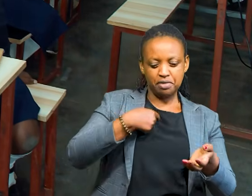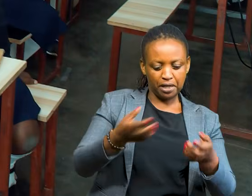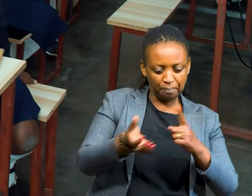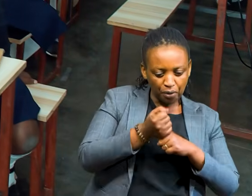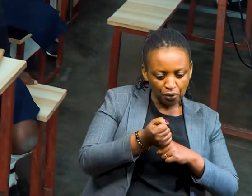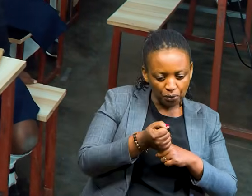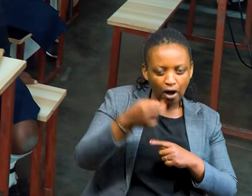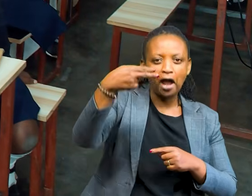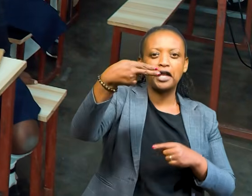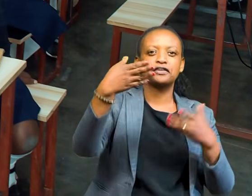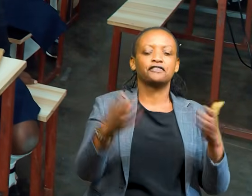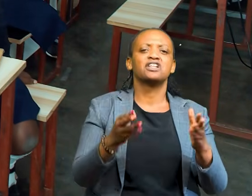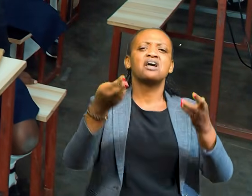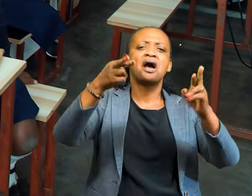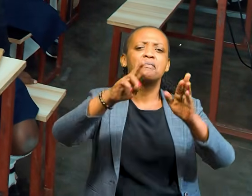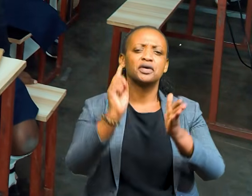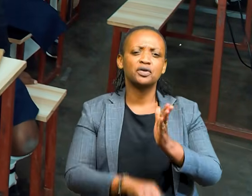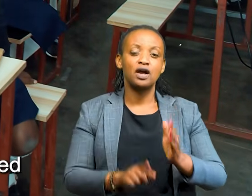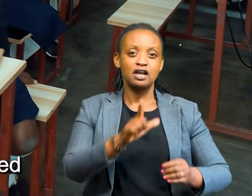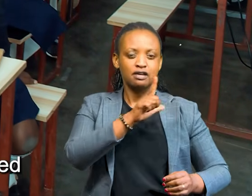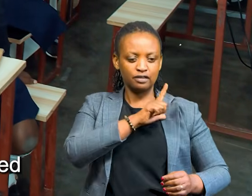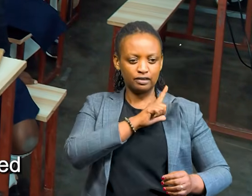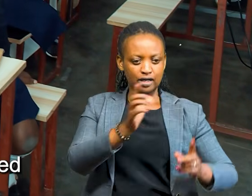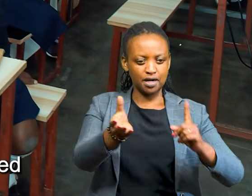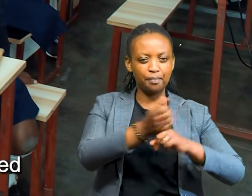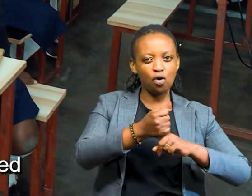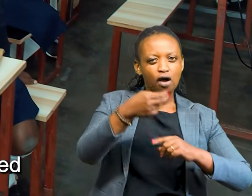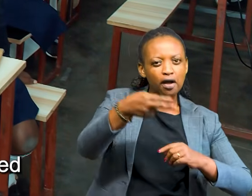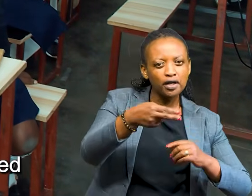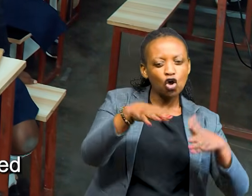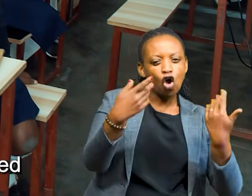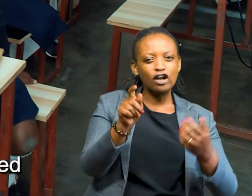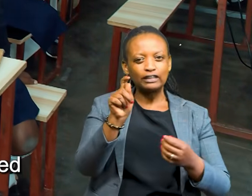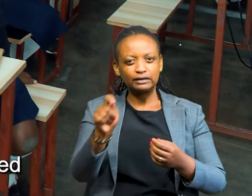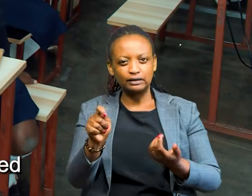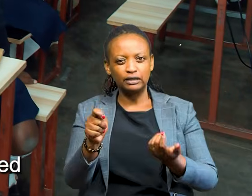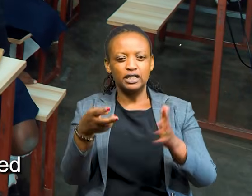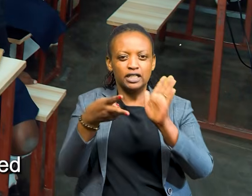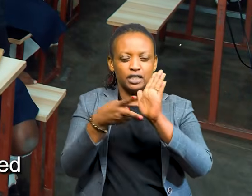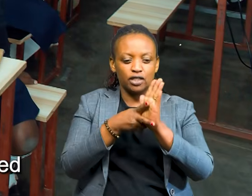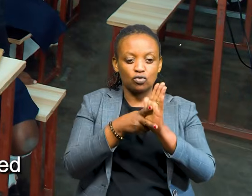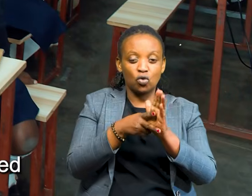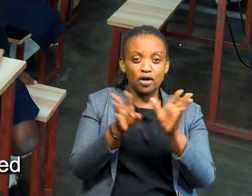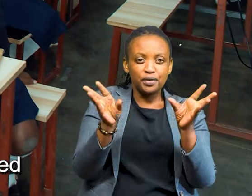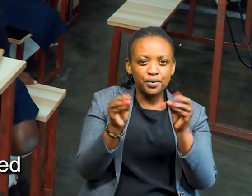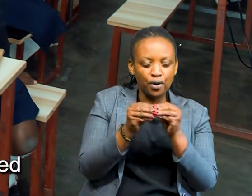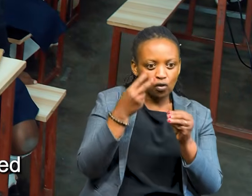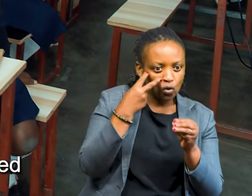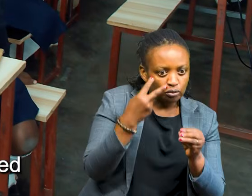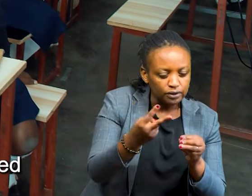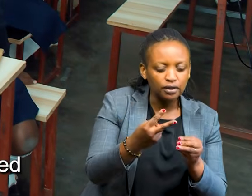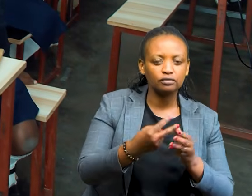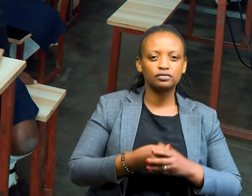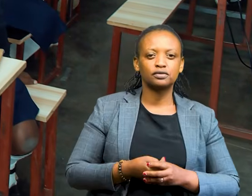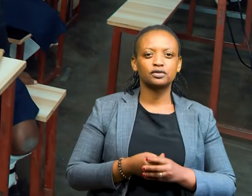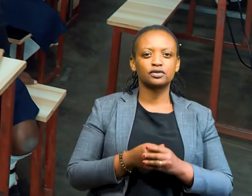For me here I've got a head. What happens? The chance of getting a head or a tail is equal to outcome